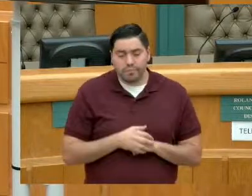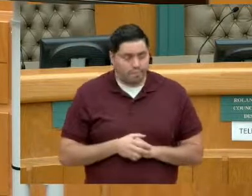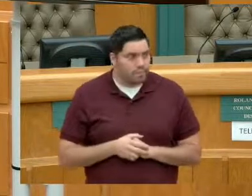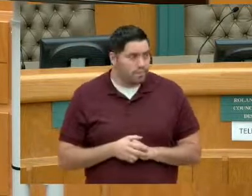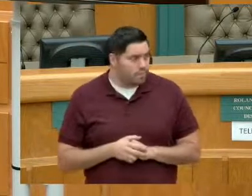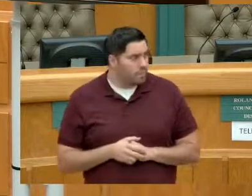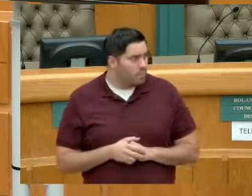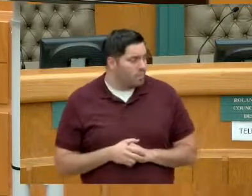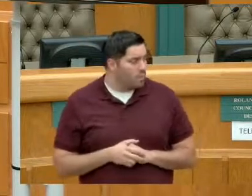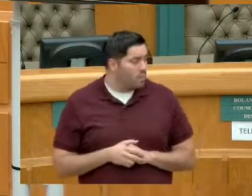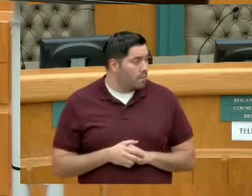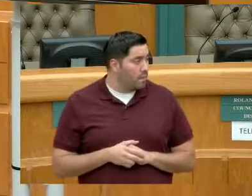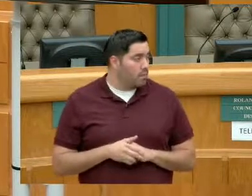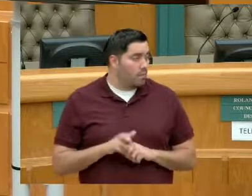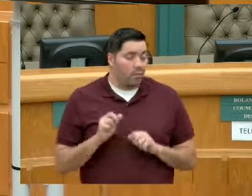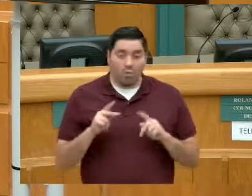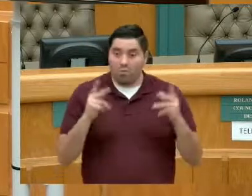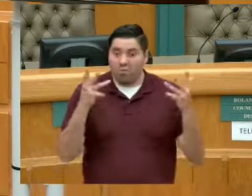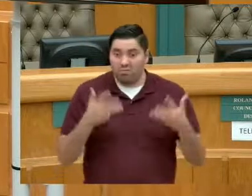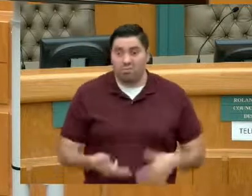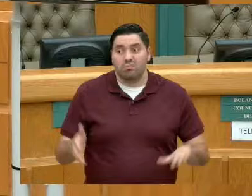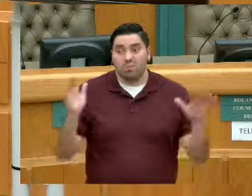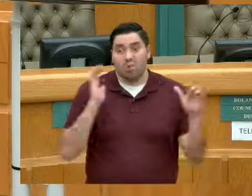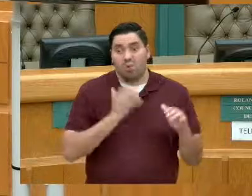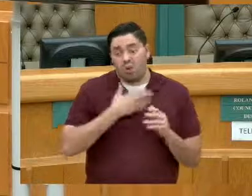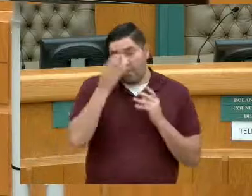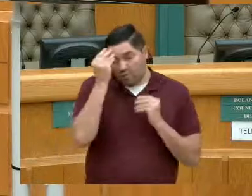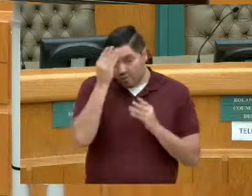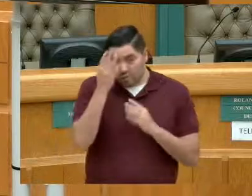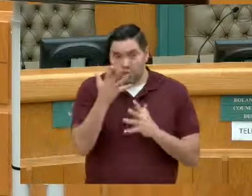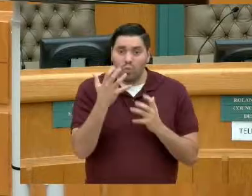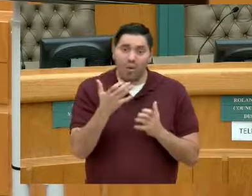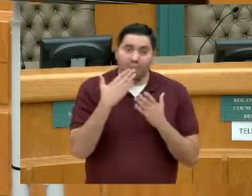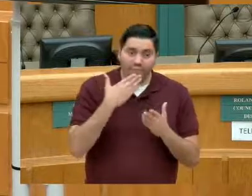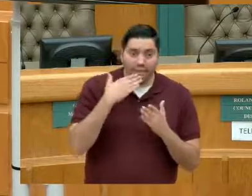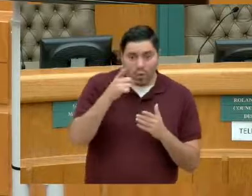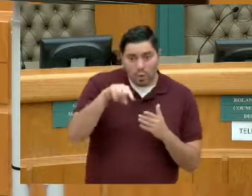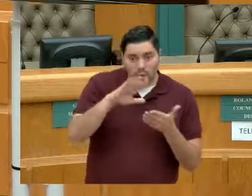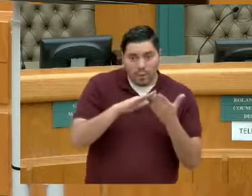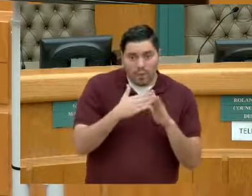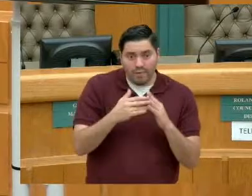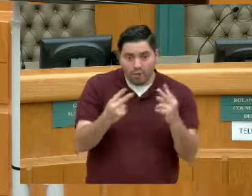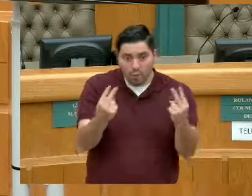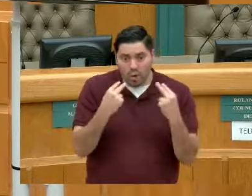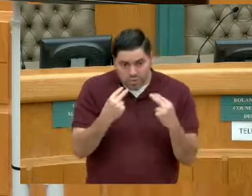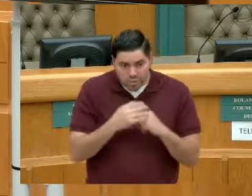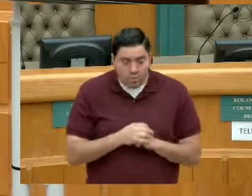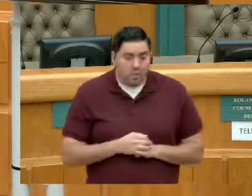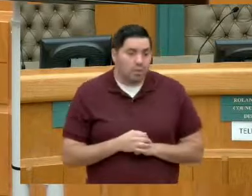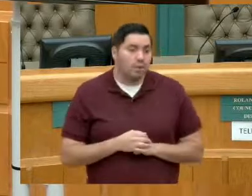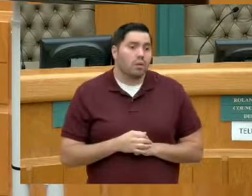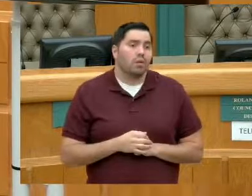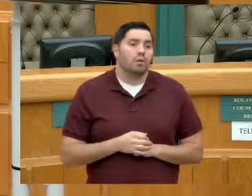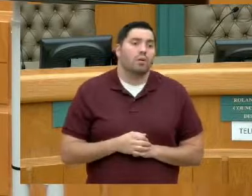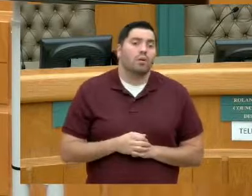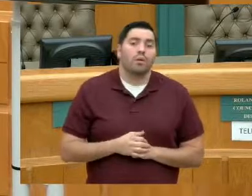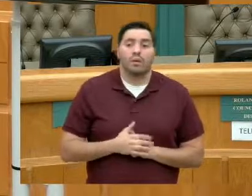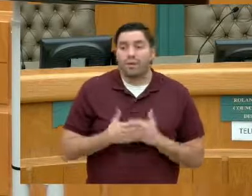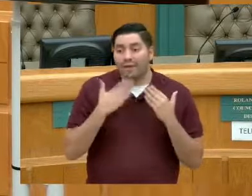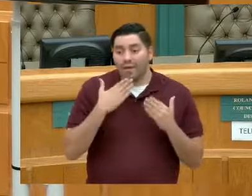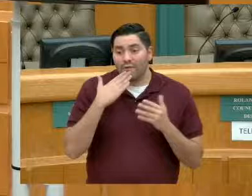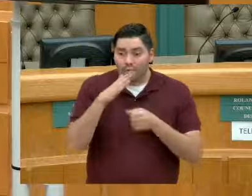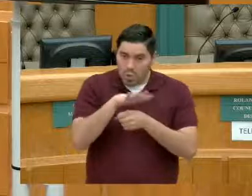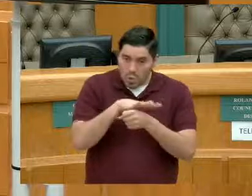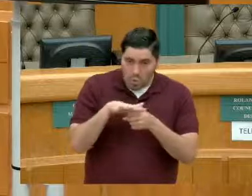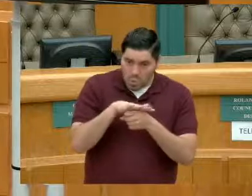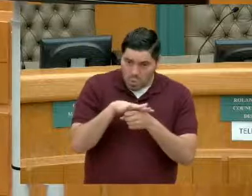register or call that number to be able to get one of those tests. Okay, so that concludes our information. We want to thank the community for